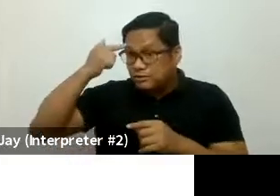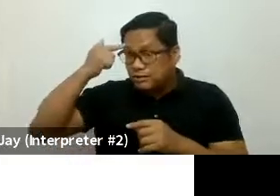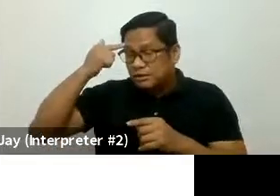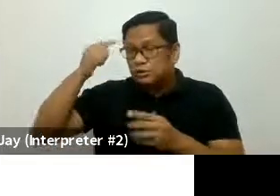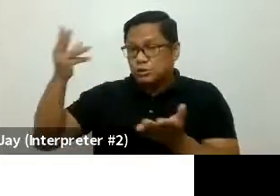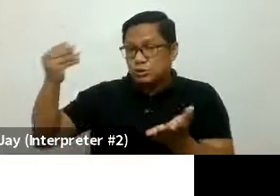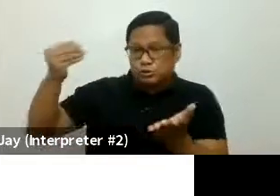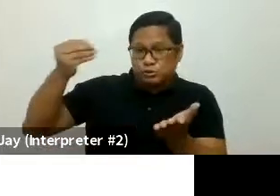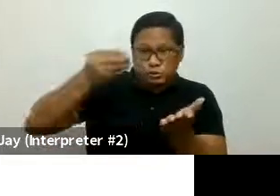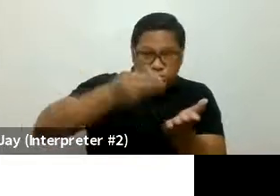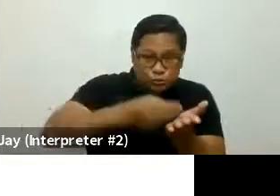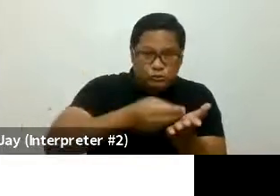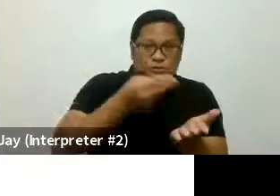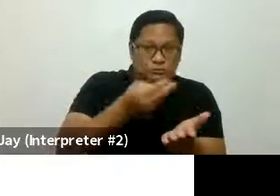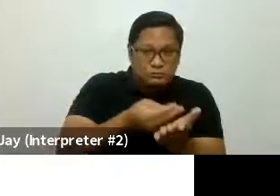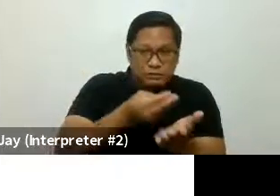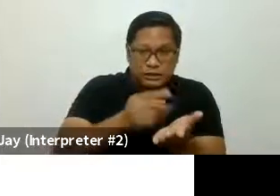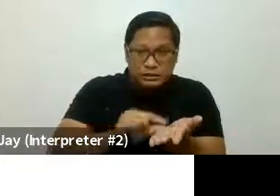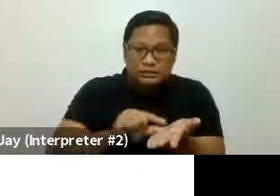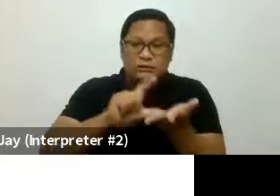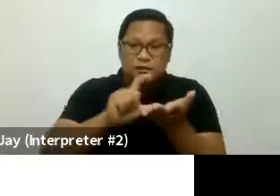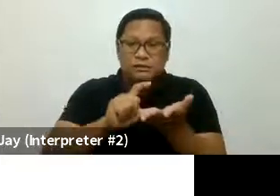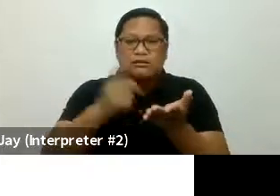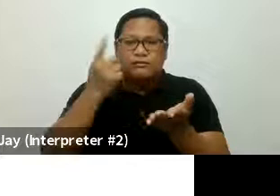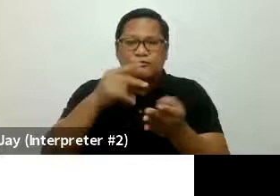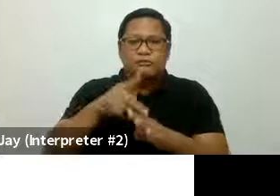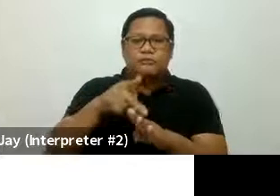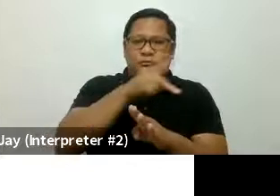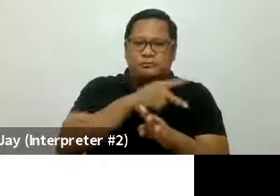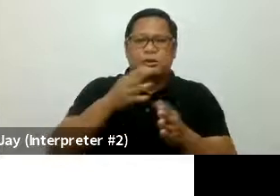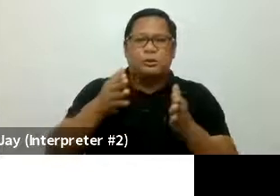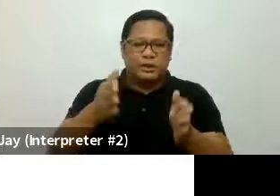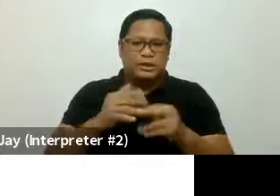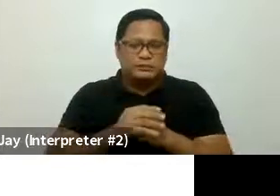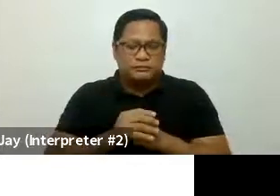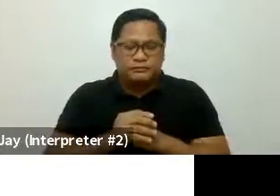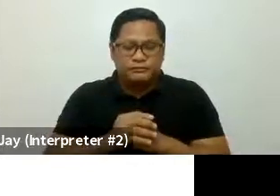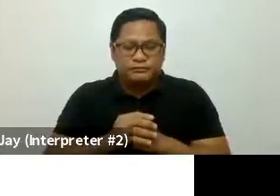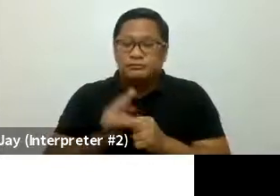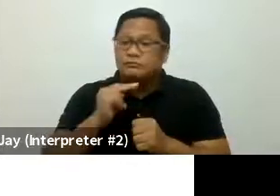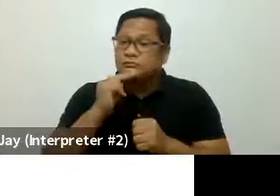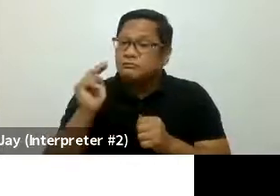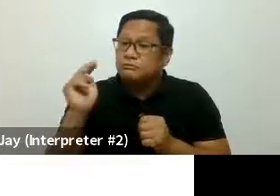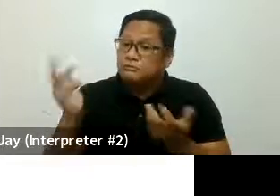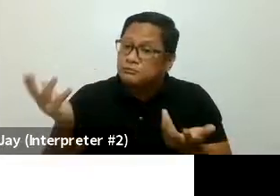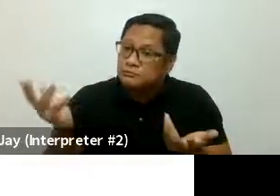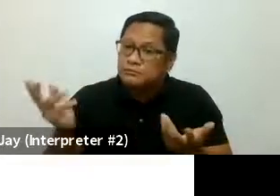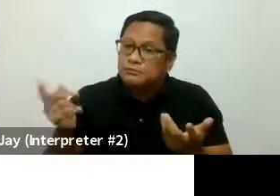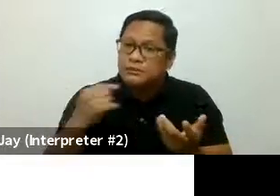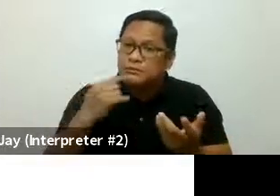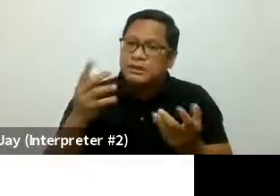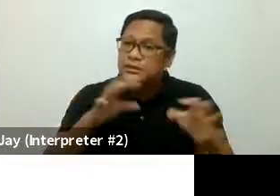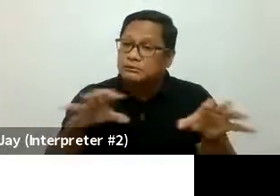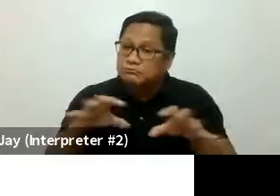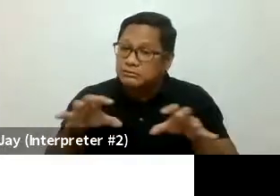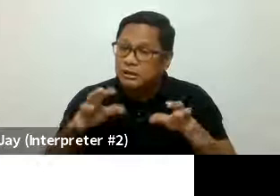allocate much money for health in a prepaid manner. Okay, it's not necessary that is done